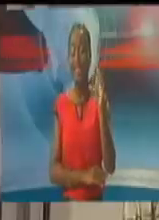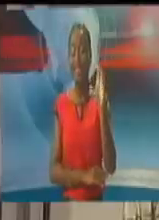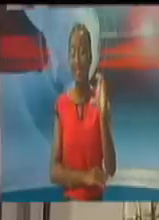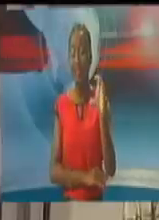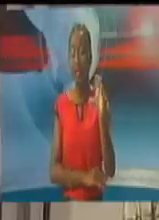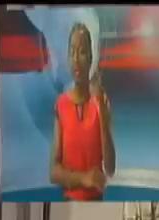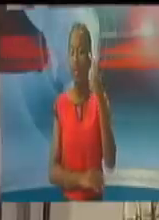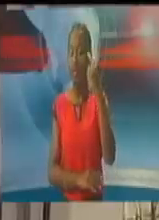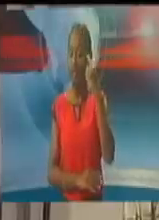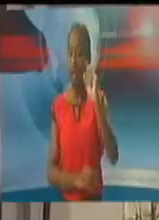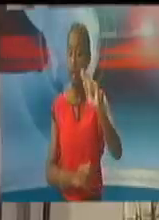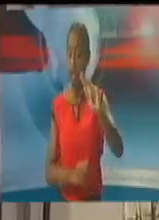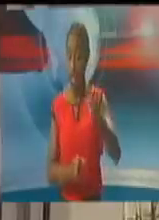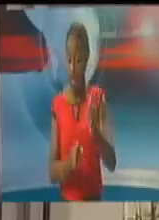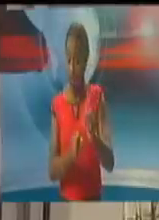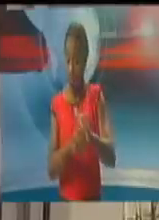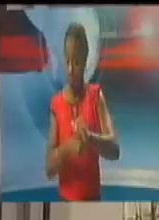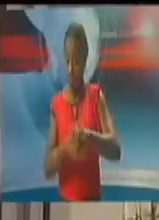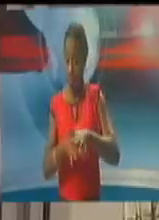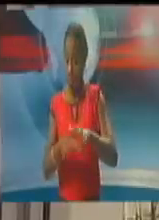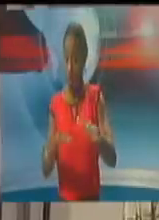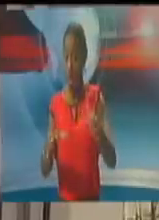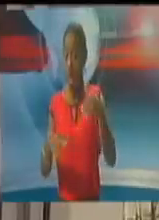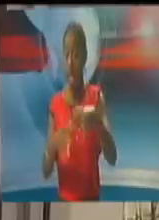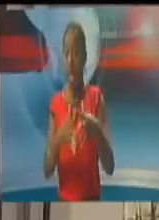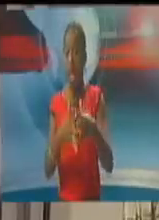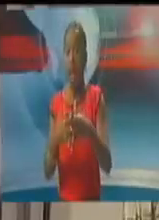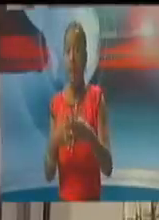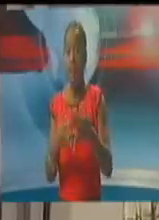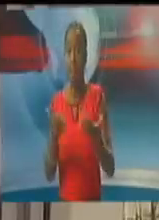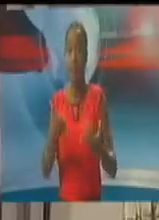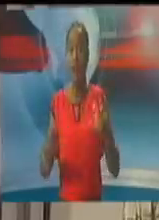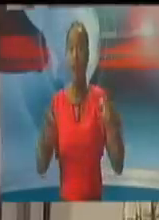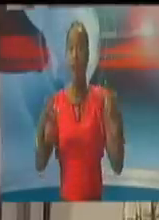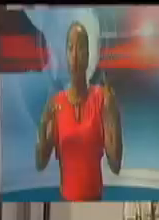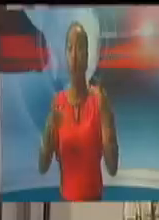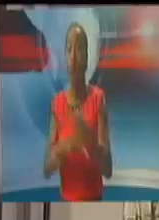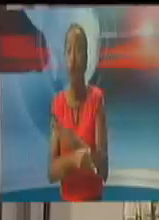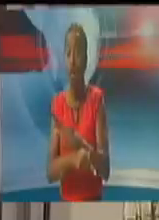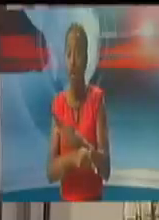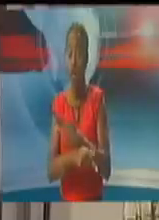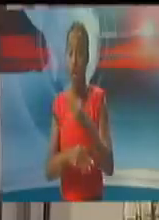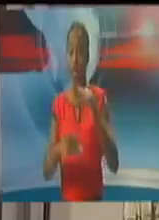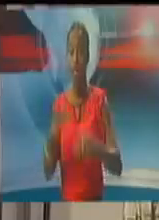the second wave in the United States could be worse than the first wave.